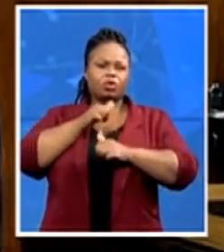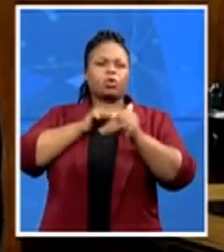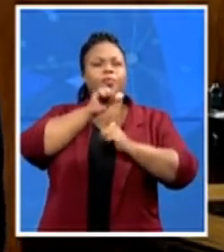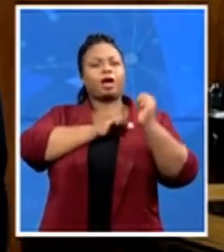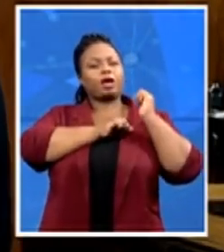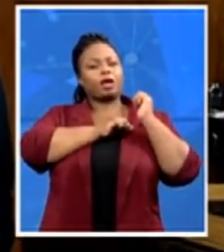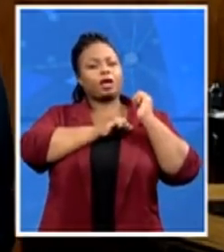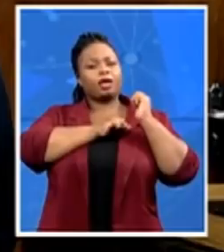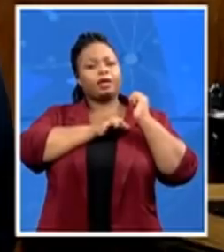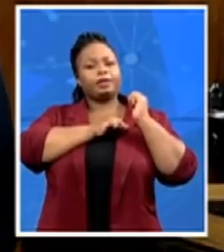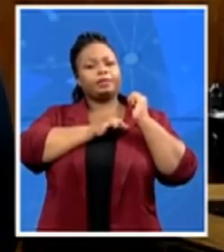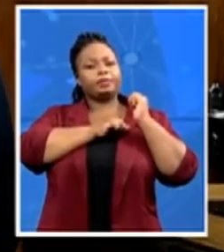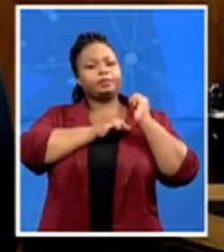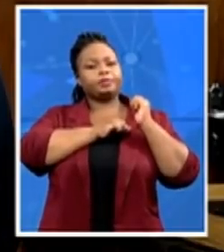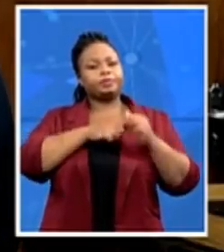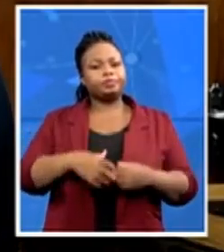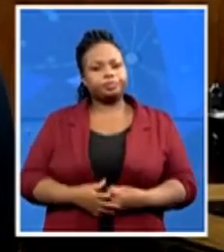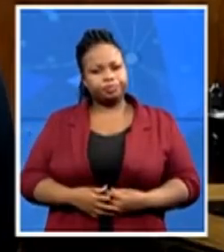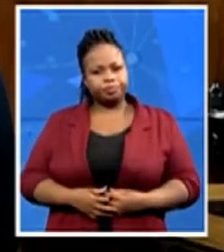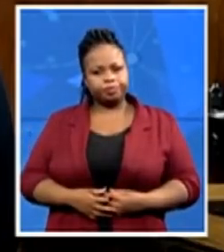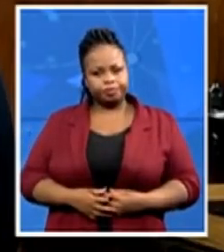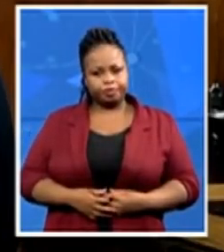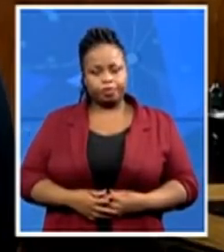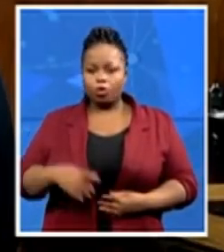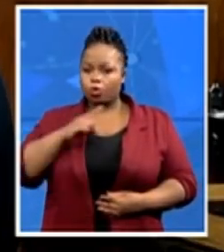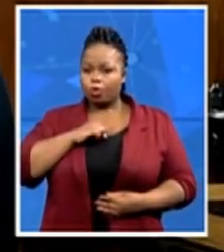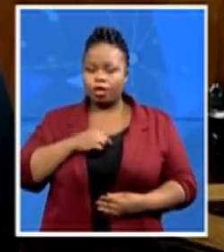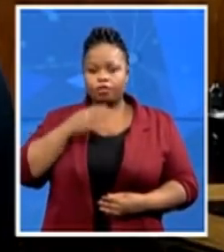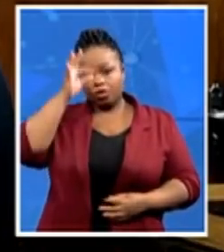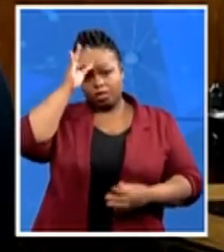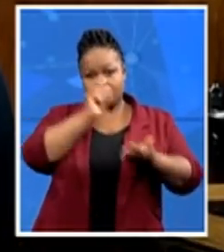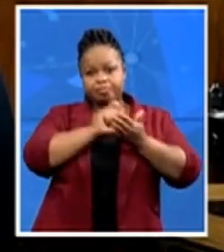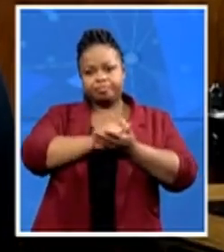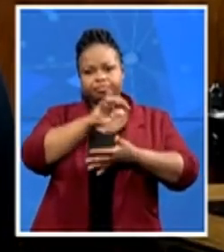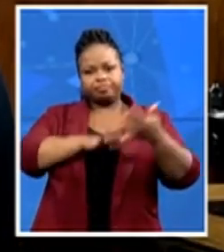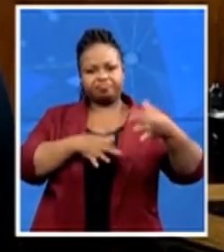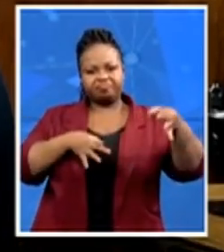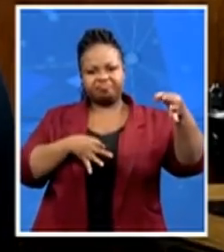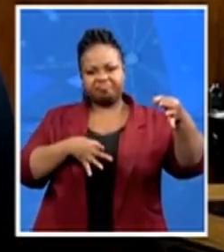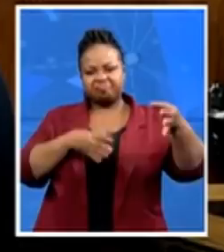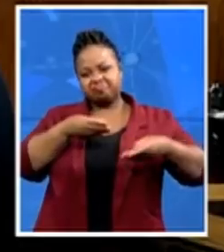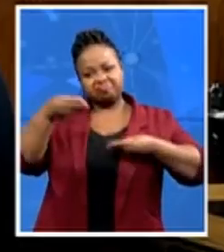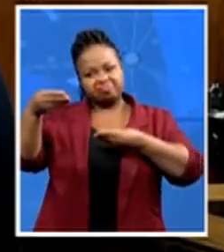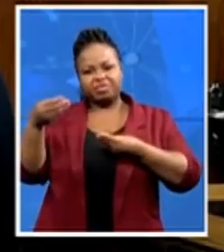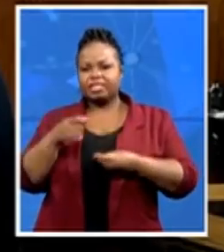and evaluate the affidavit, Your Worship, my submissions are simple. There's no likelihood